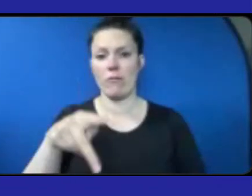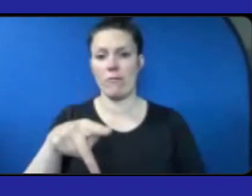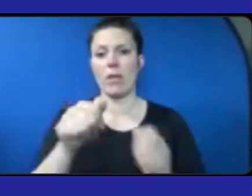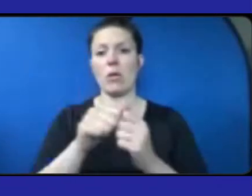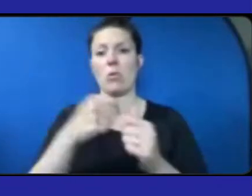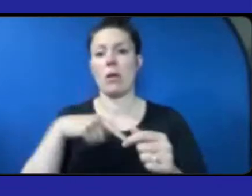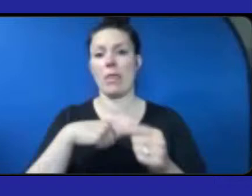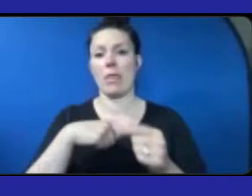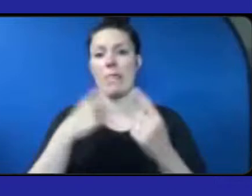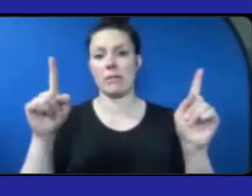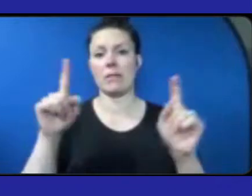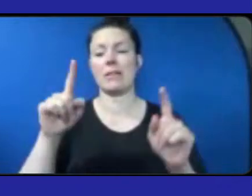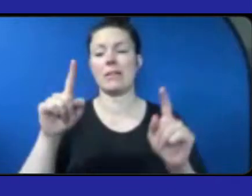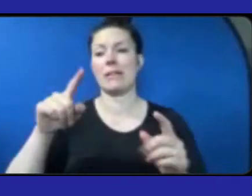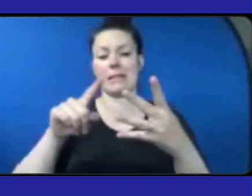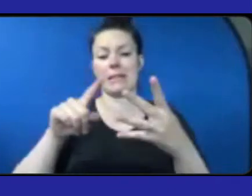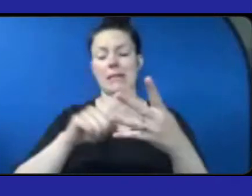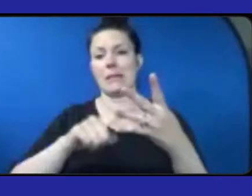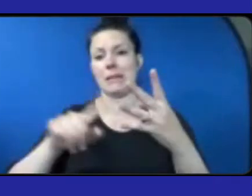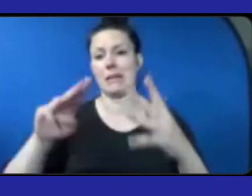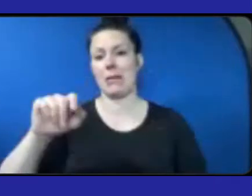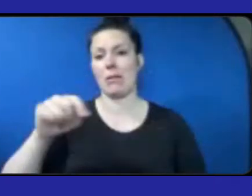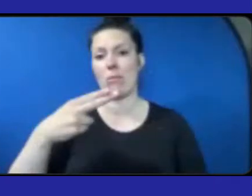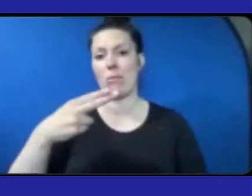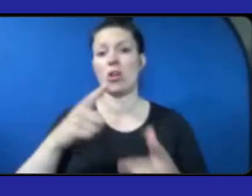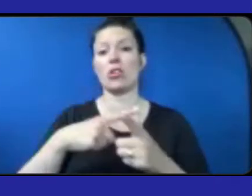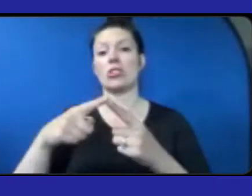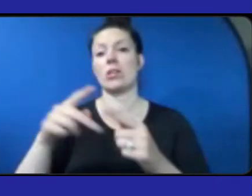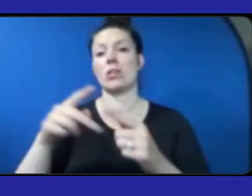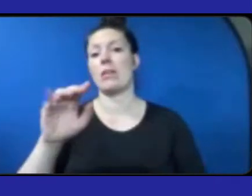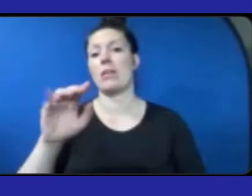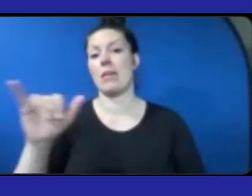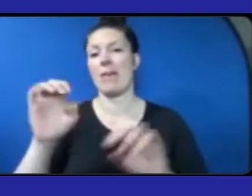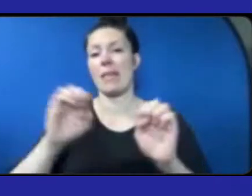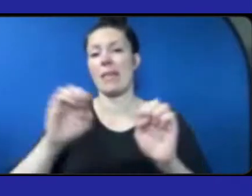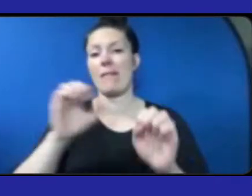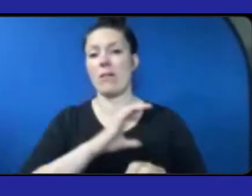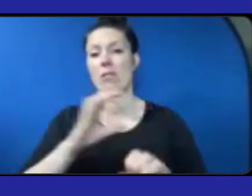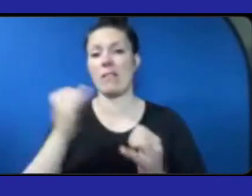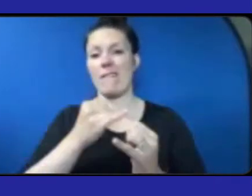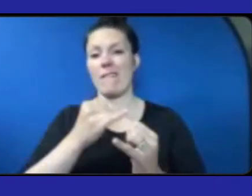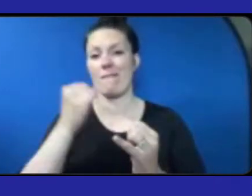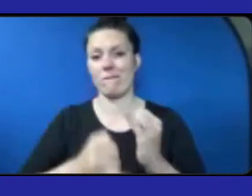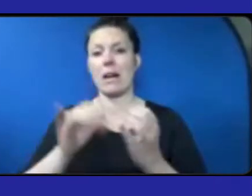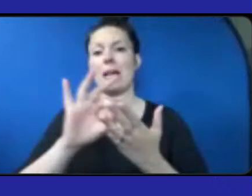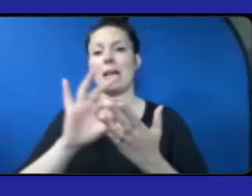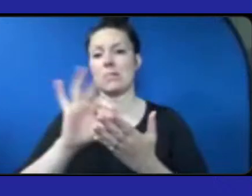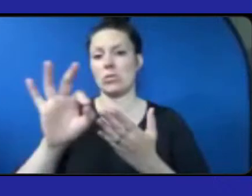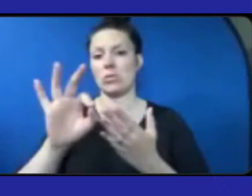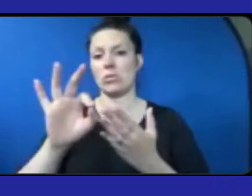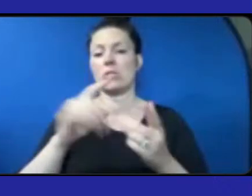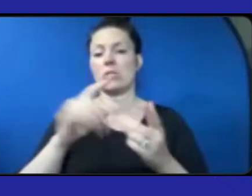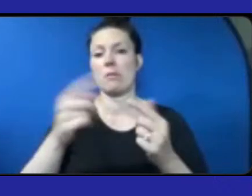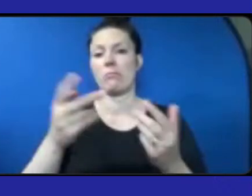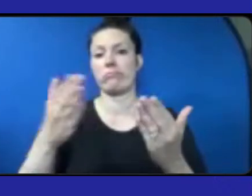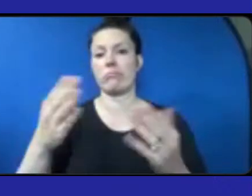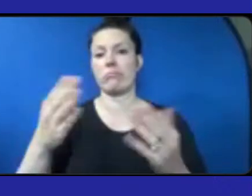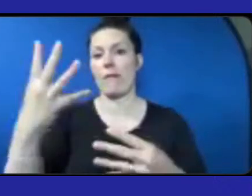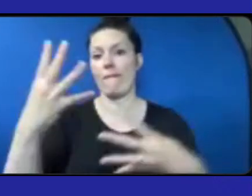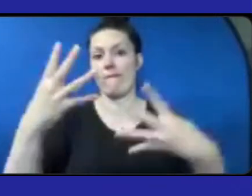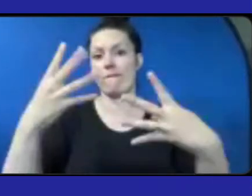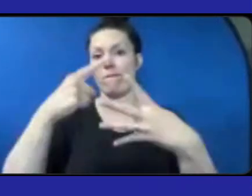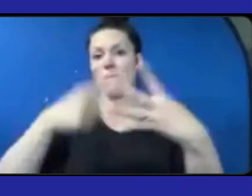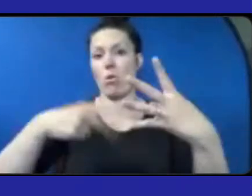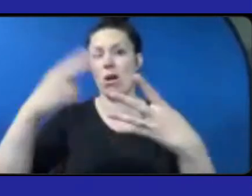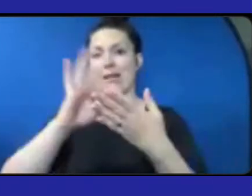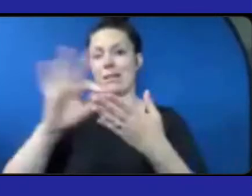late March, and by early May, the evaluation committee finalizing the scoring, putting forward the 4 highest rated firms